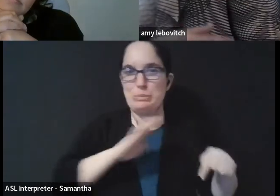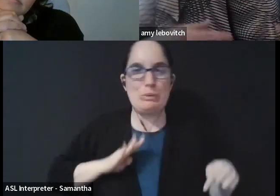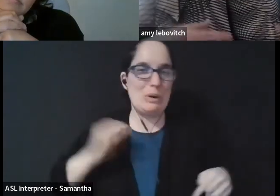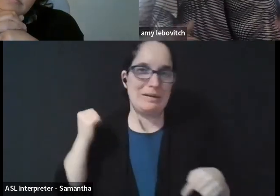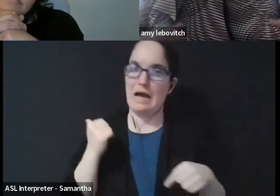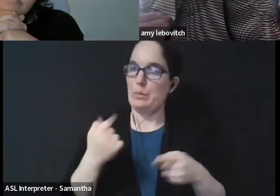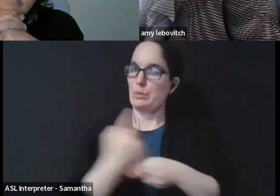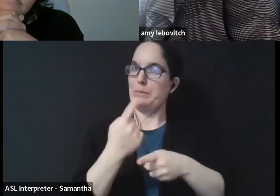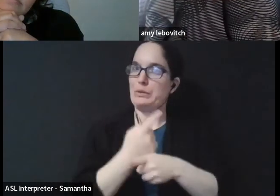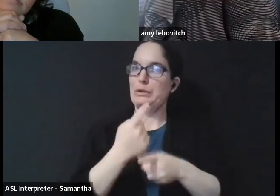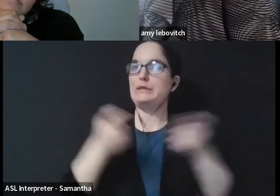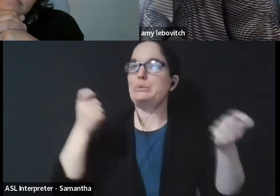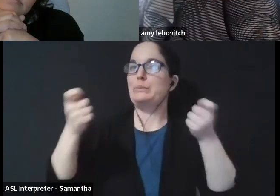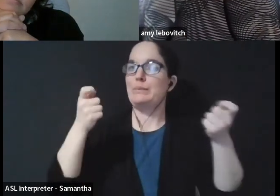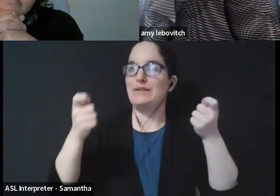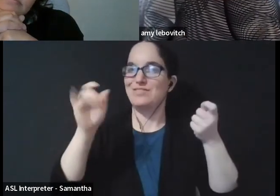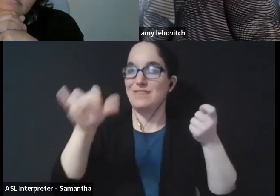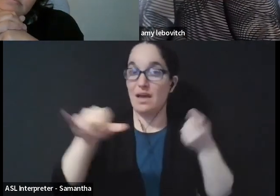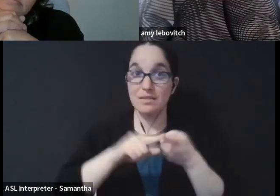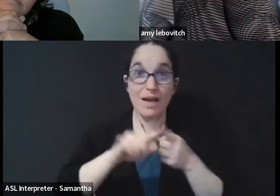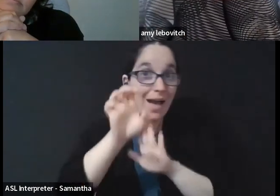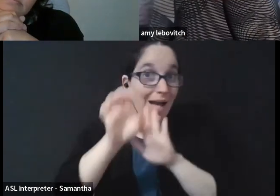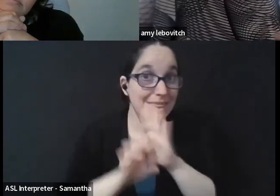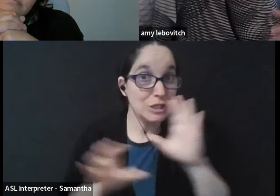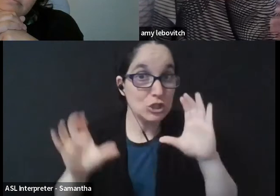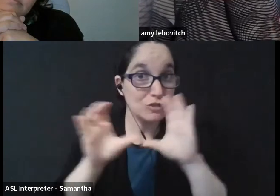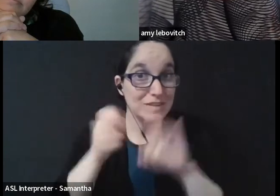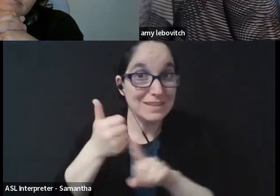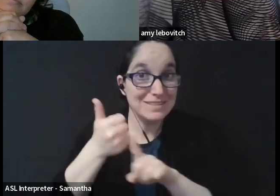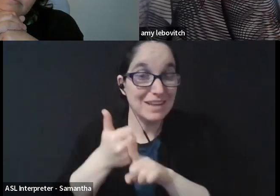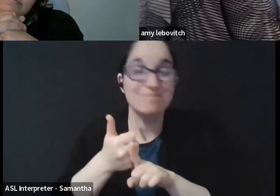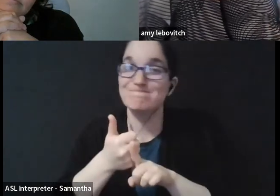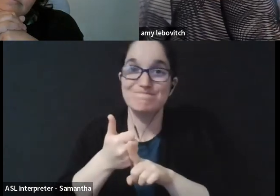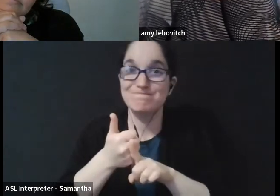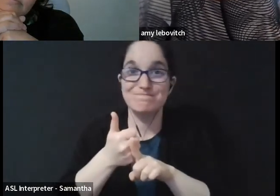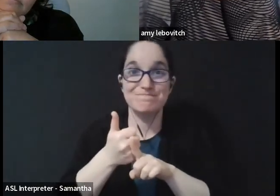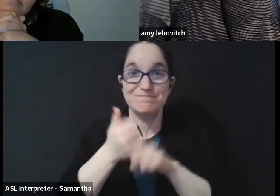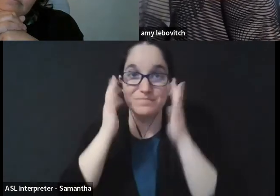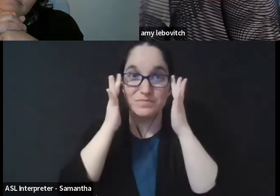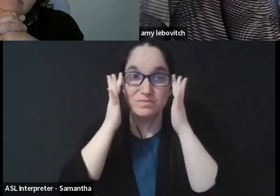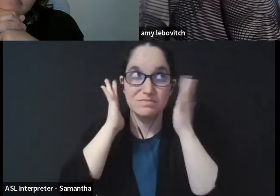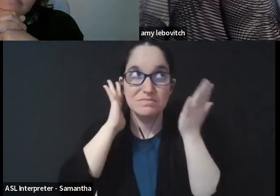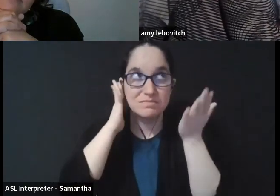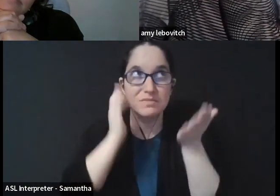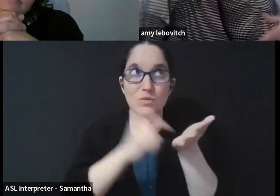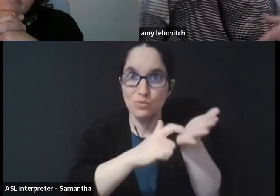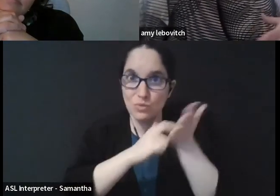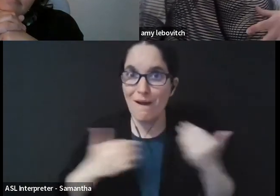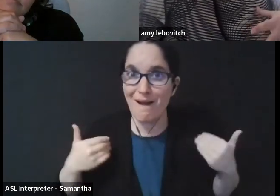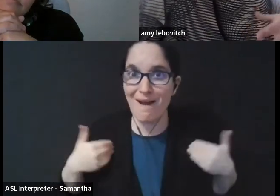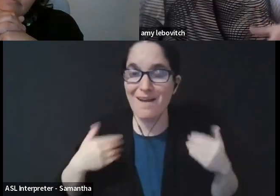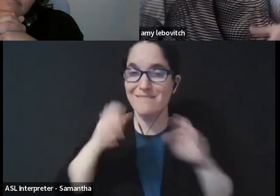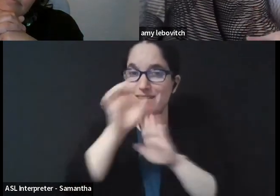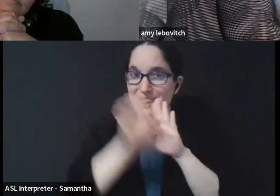And even just the ethics certificate itself, when I think about it, the fact that we need them is, to